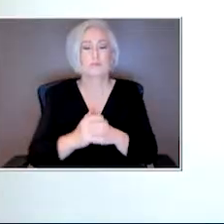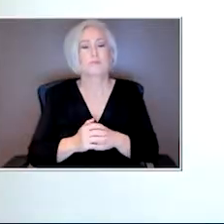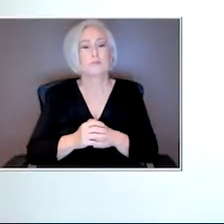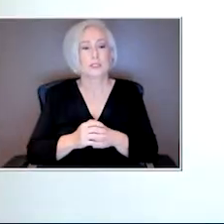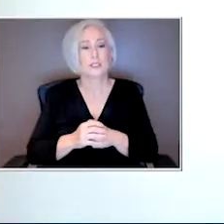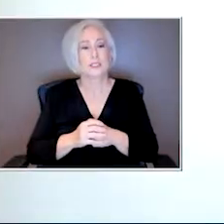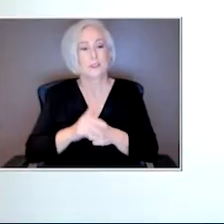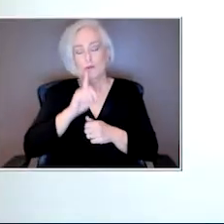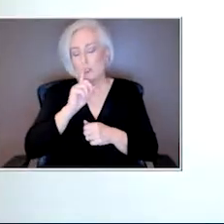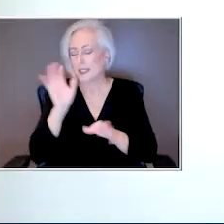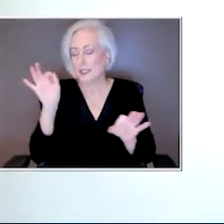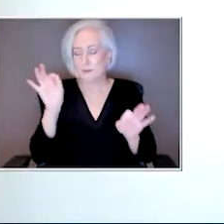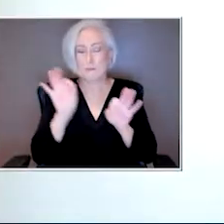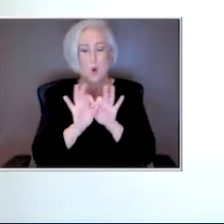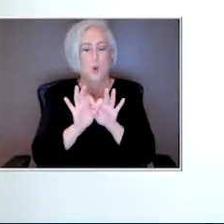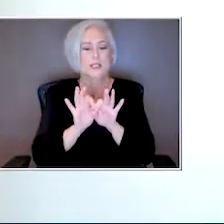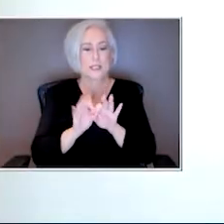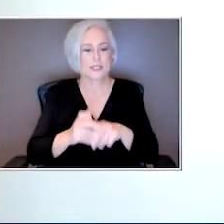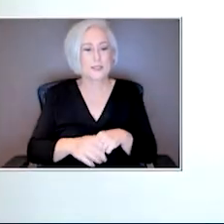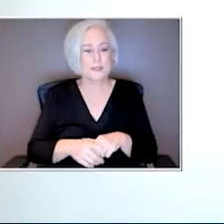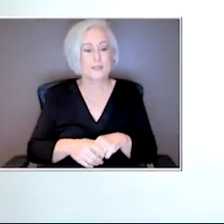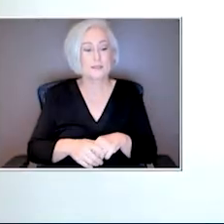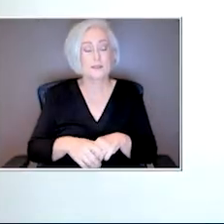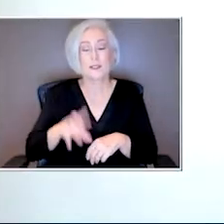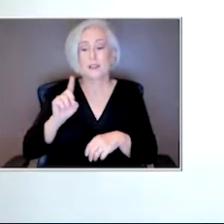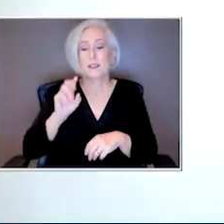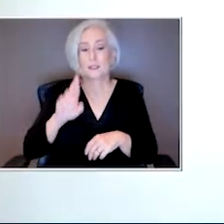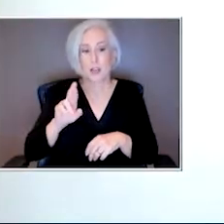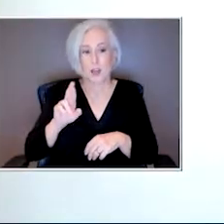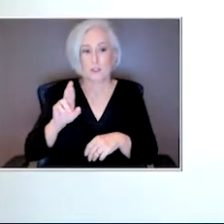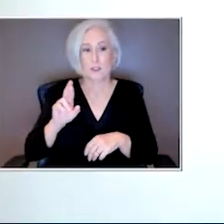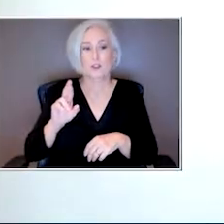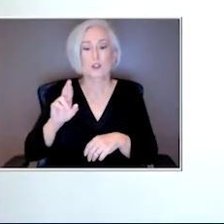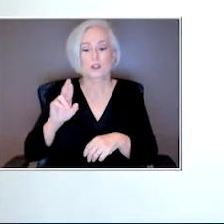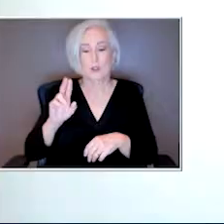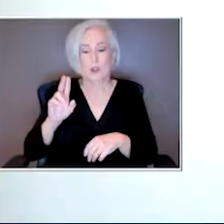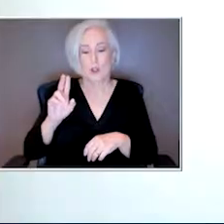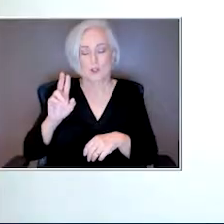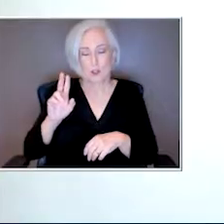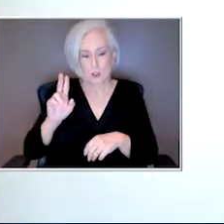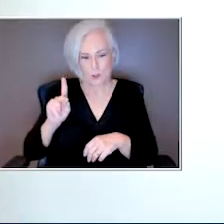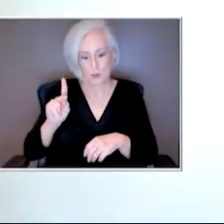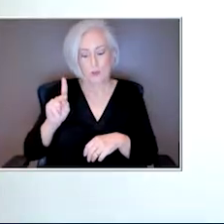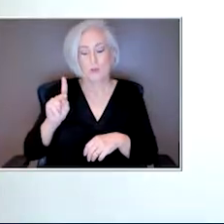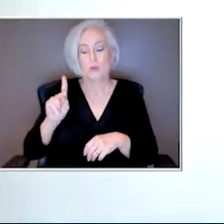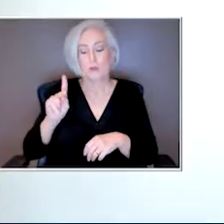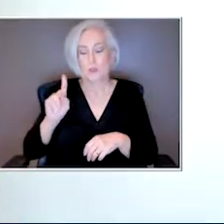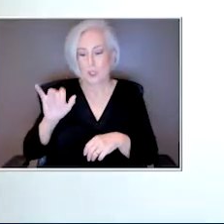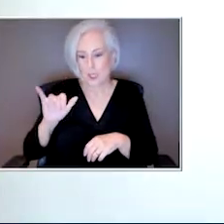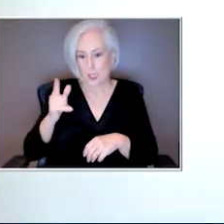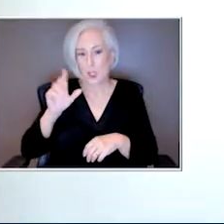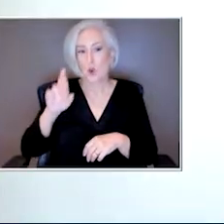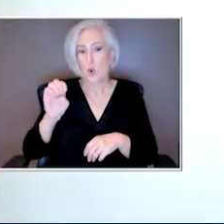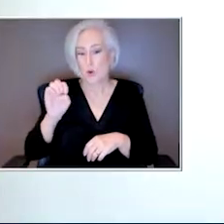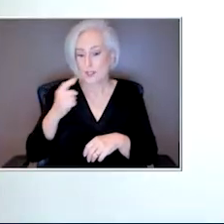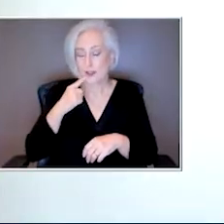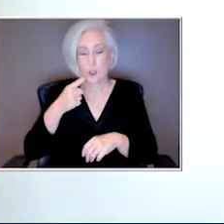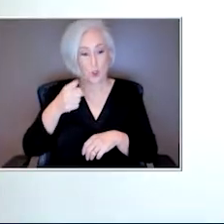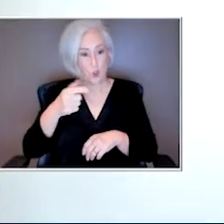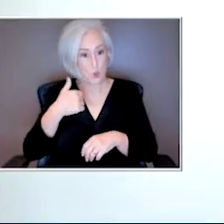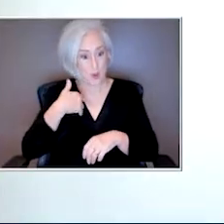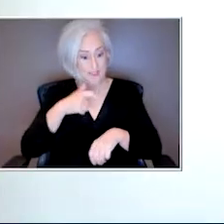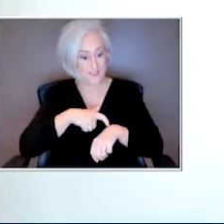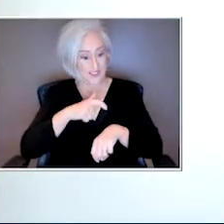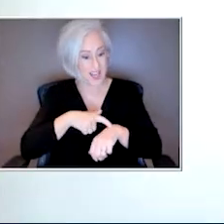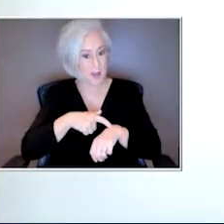is super important. And the other thing that Dr. Kilgore touched on just a little bit is you have time, so don't rush into decisions. Again, there's so